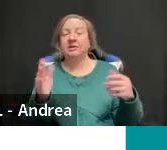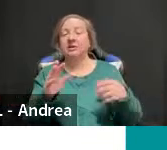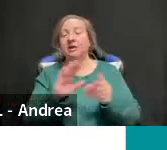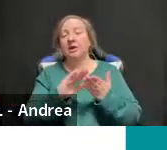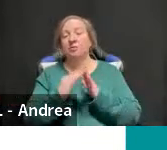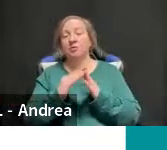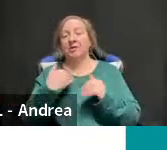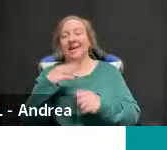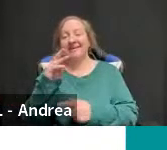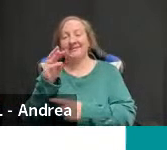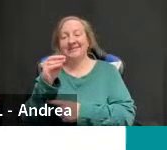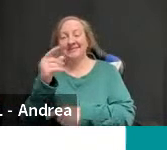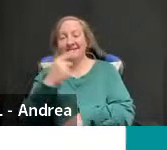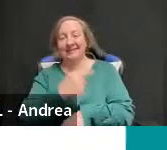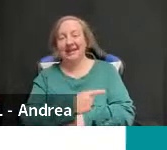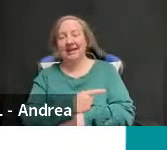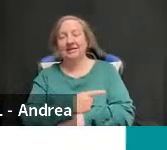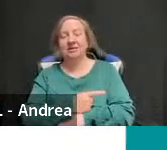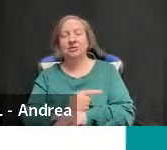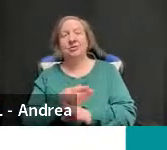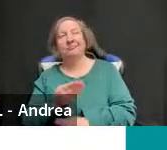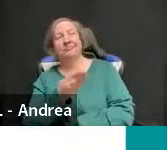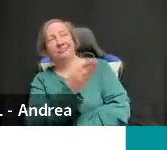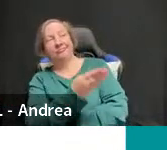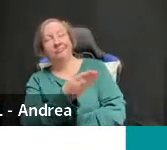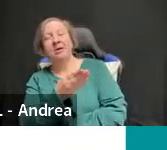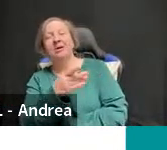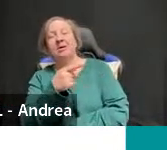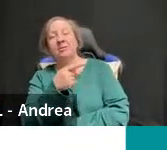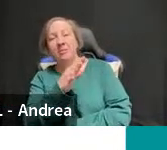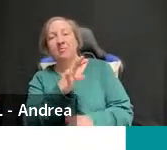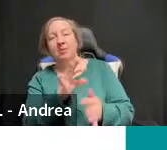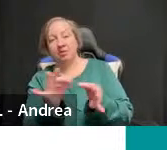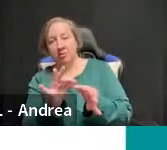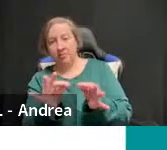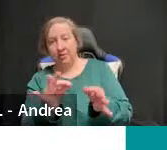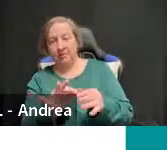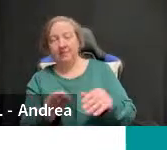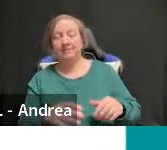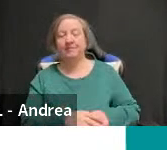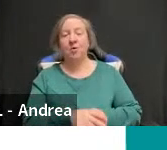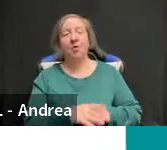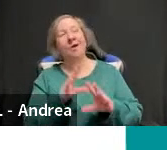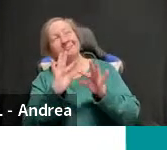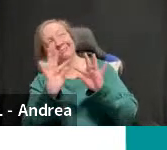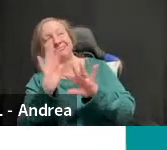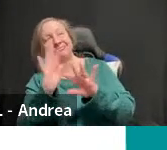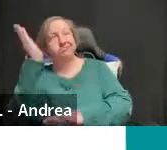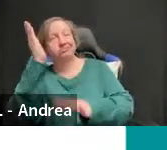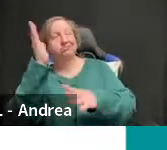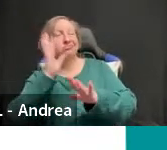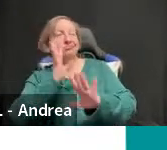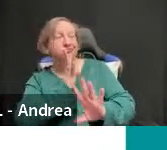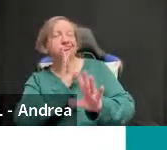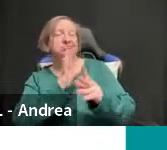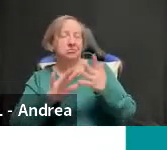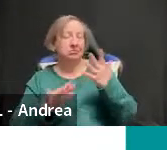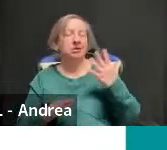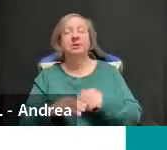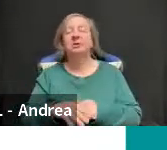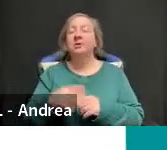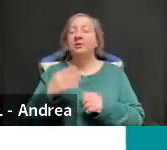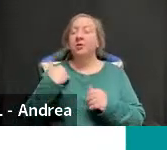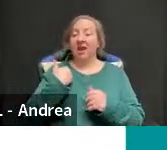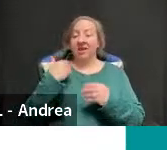days to submit their public comments. And we already have information available on our website